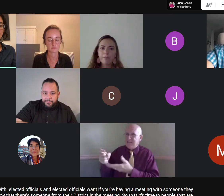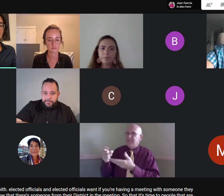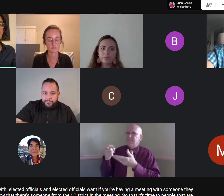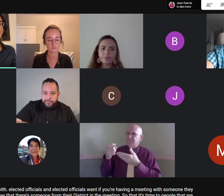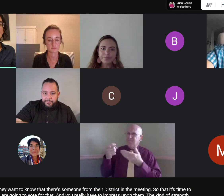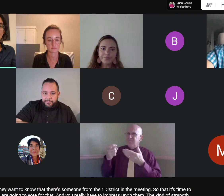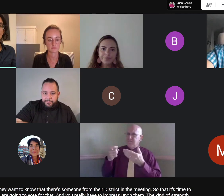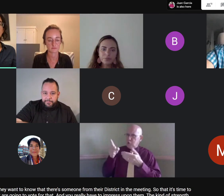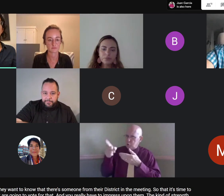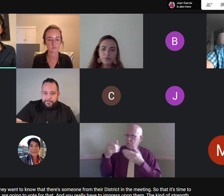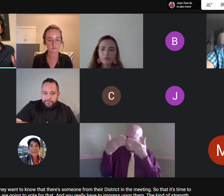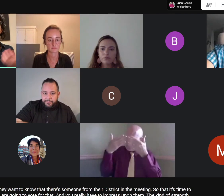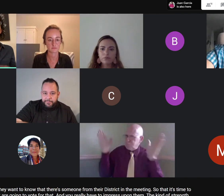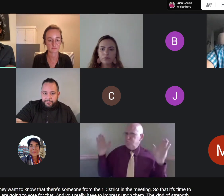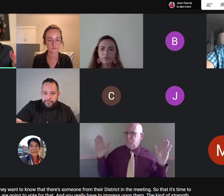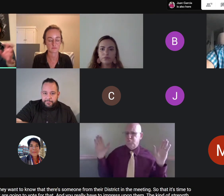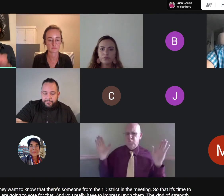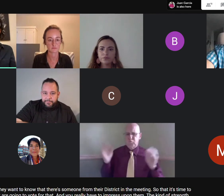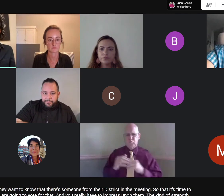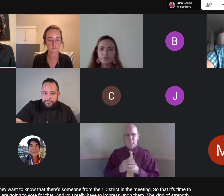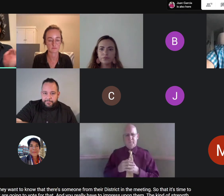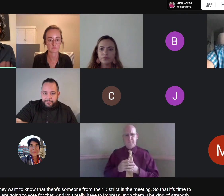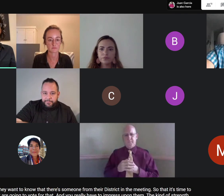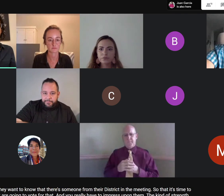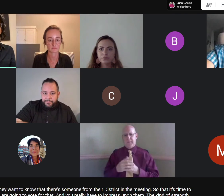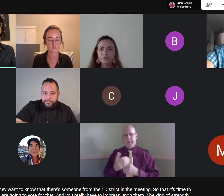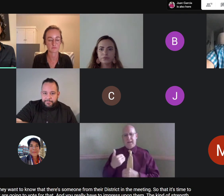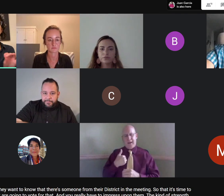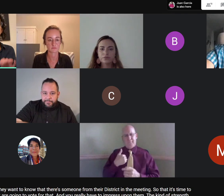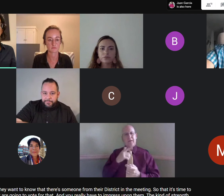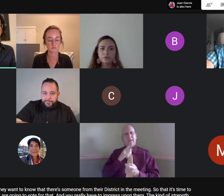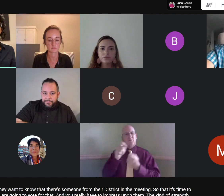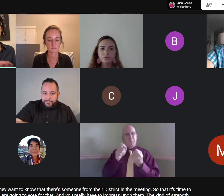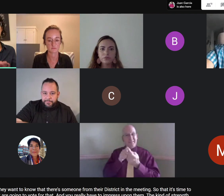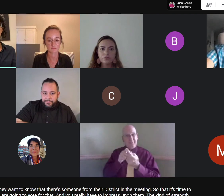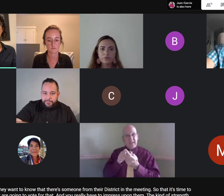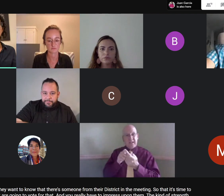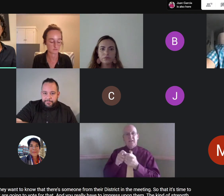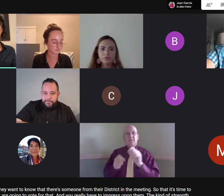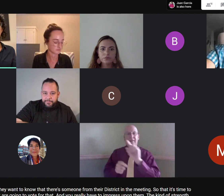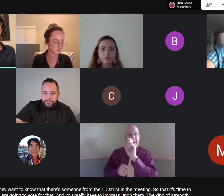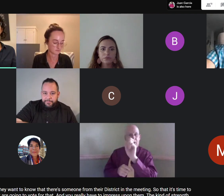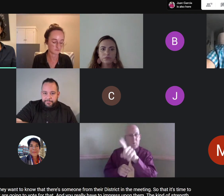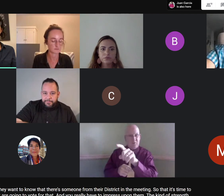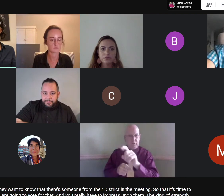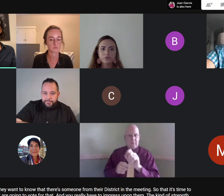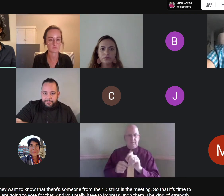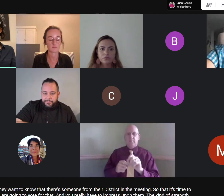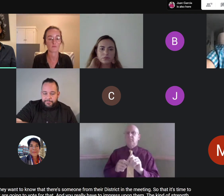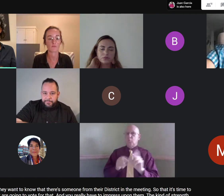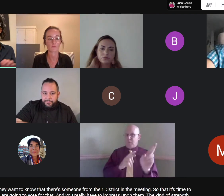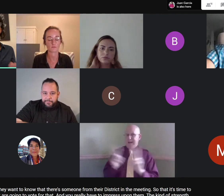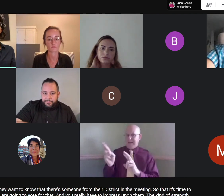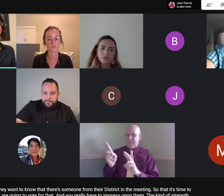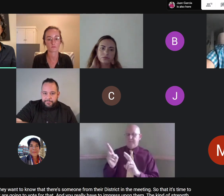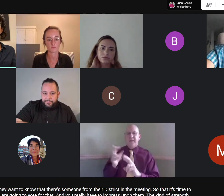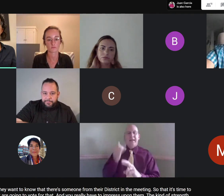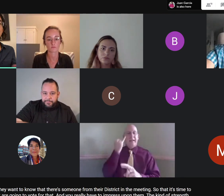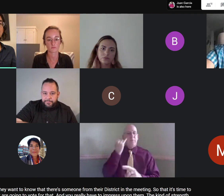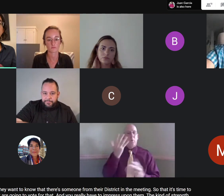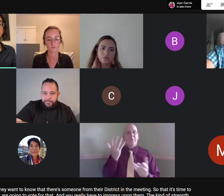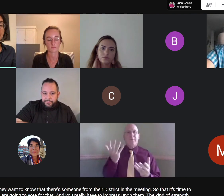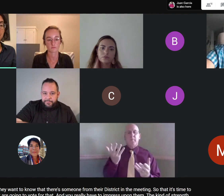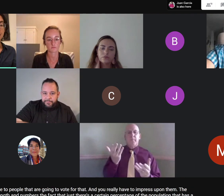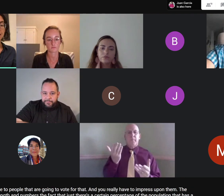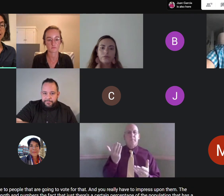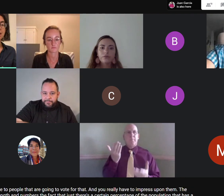affected by this. And having specific ask is really important, because if you're just there, you probably